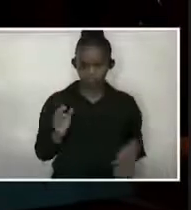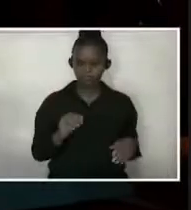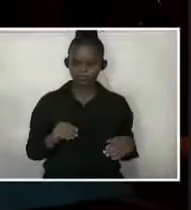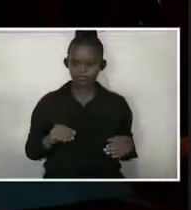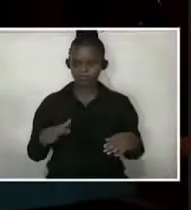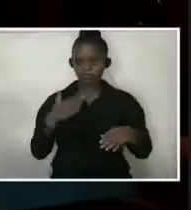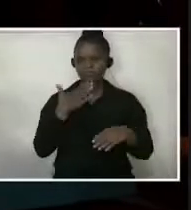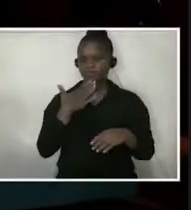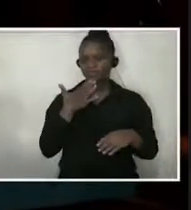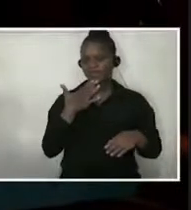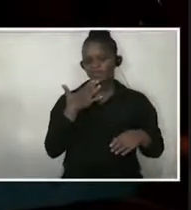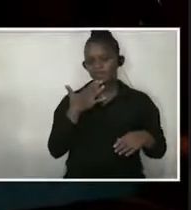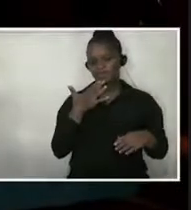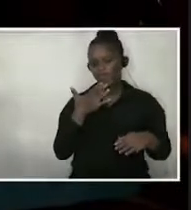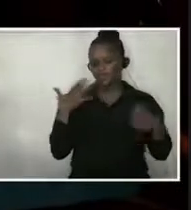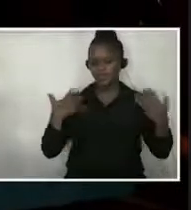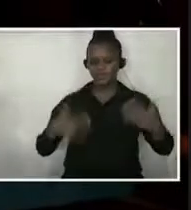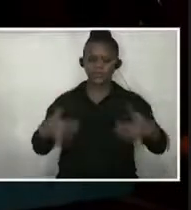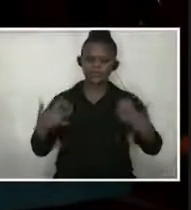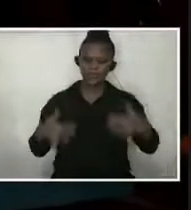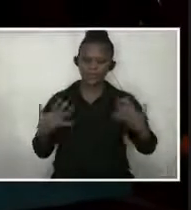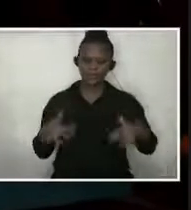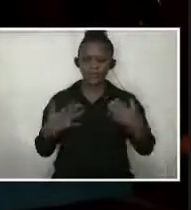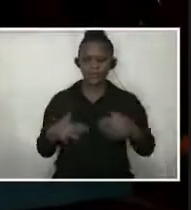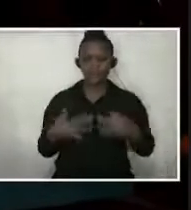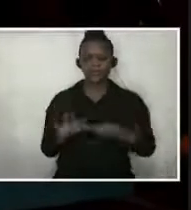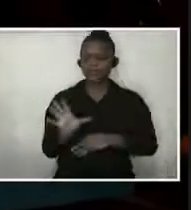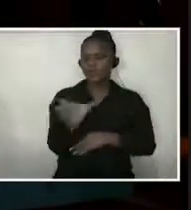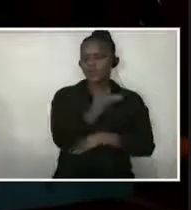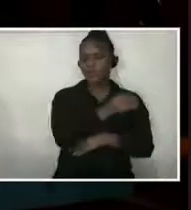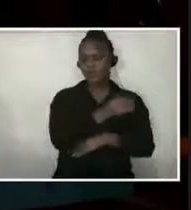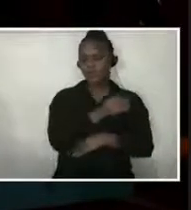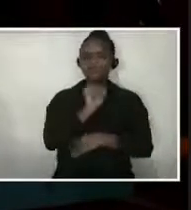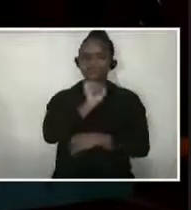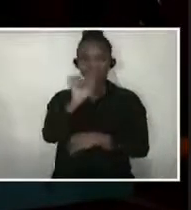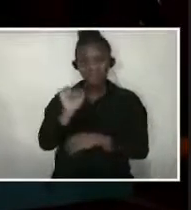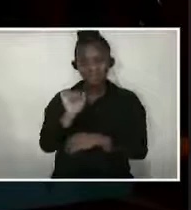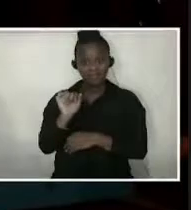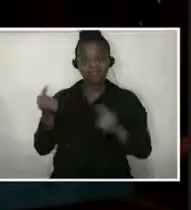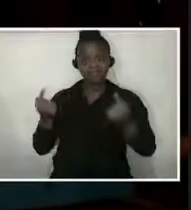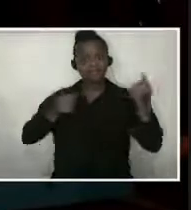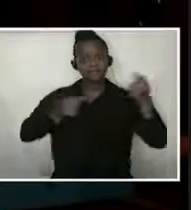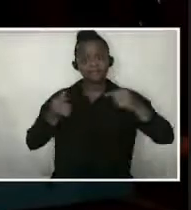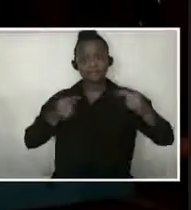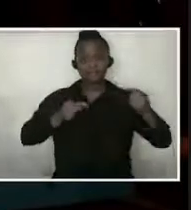justice done on the debate. The inputs are really,